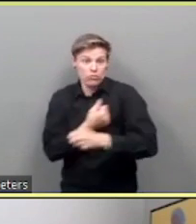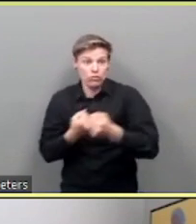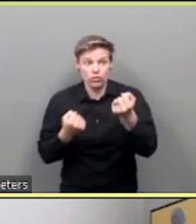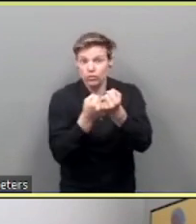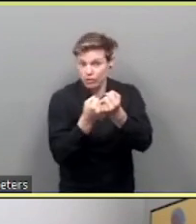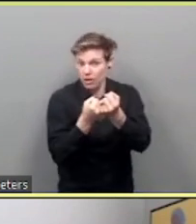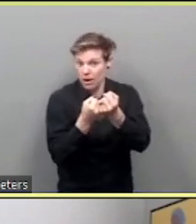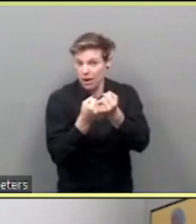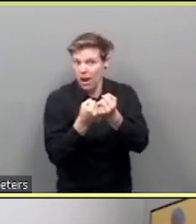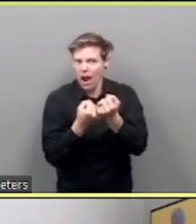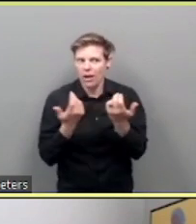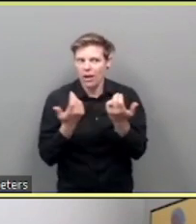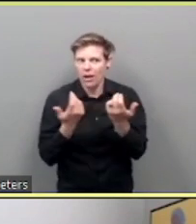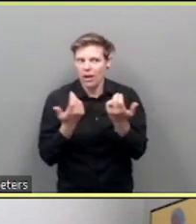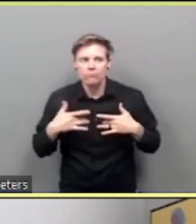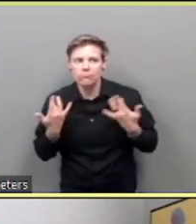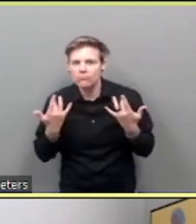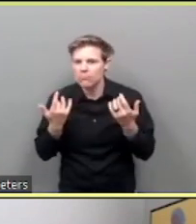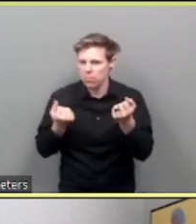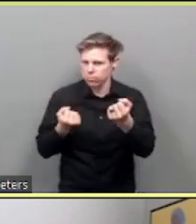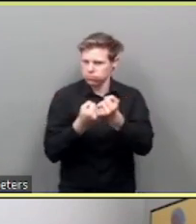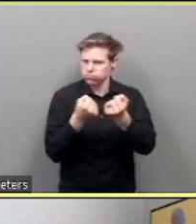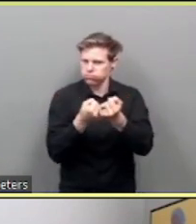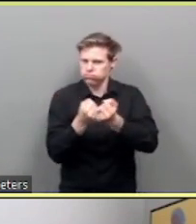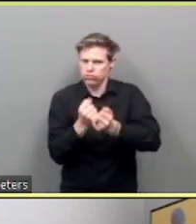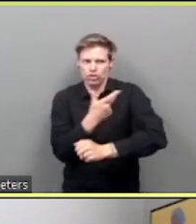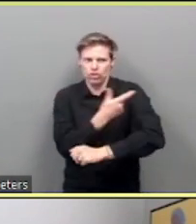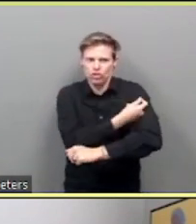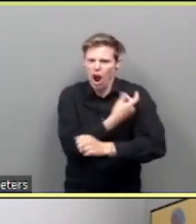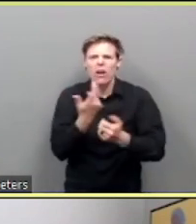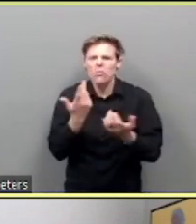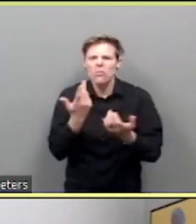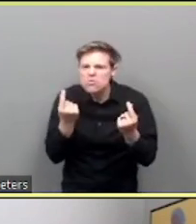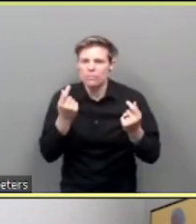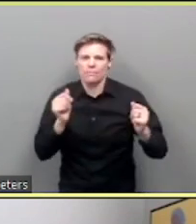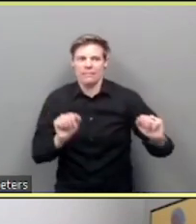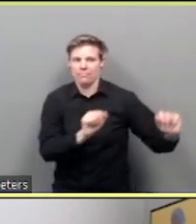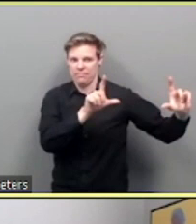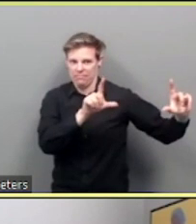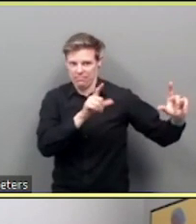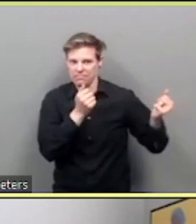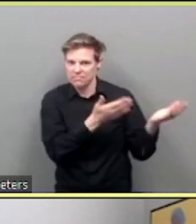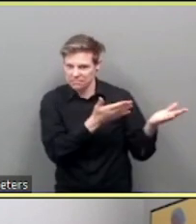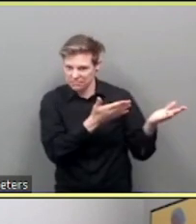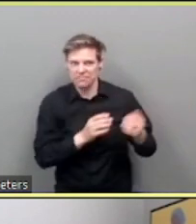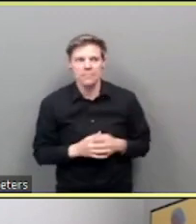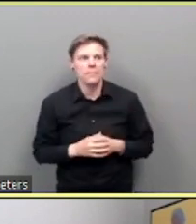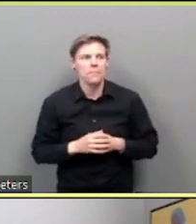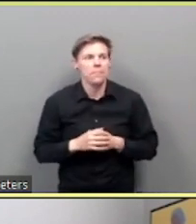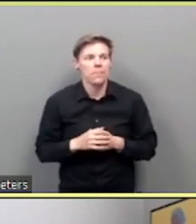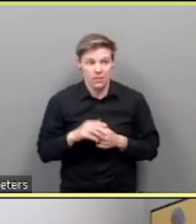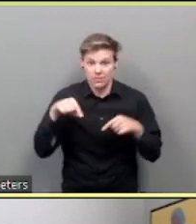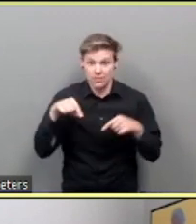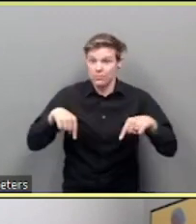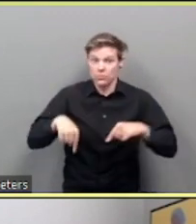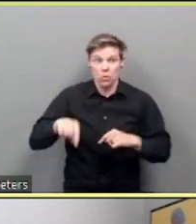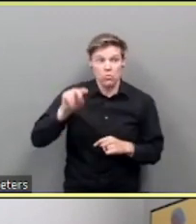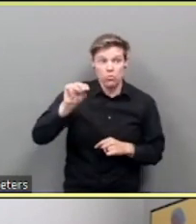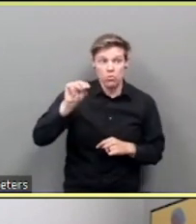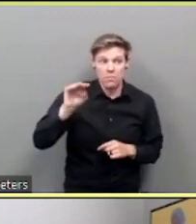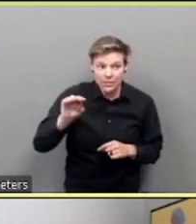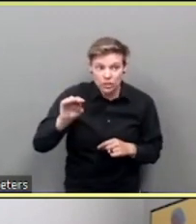dose. Next slide will kind of show the timeline. So this is the timeline for New Mexico Pfizer booster